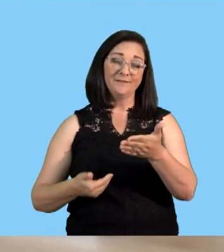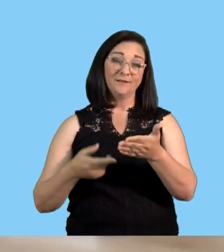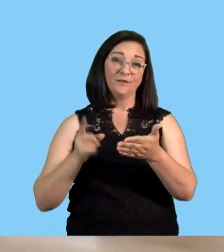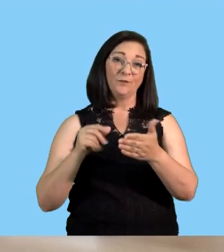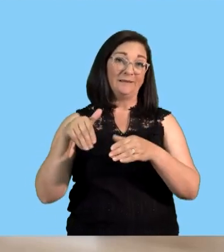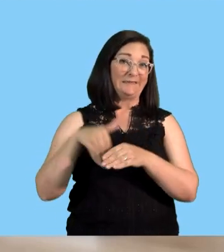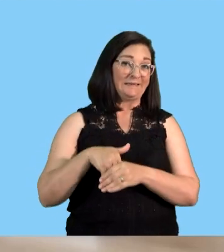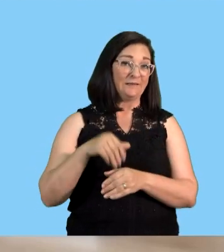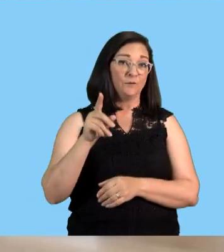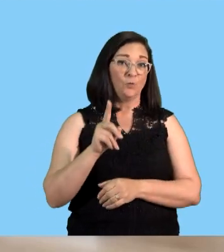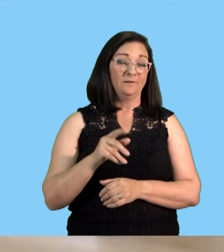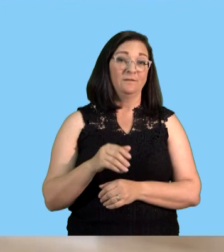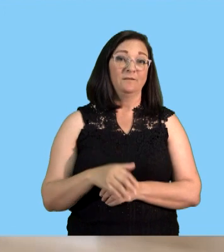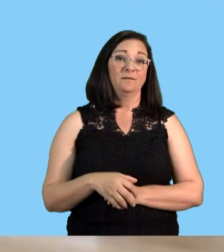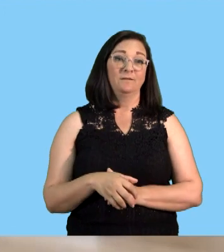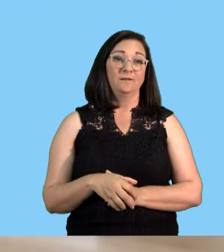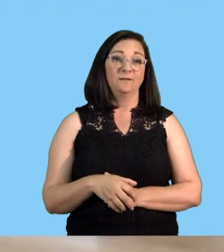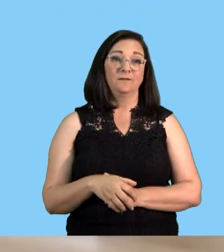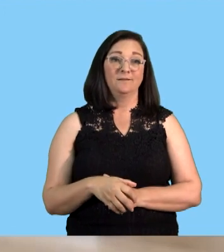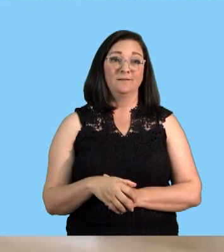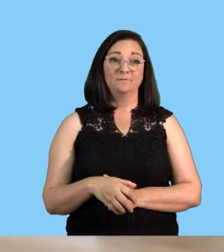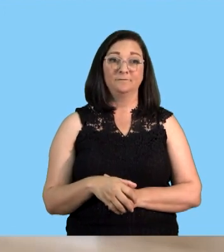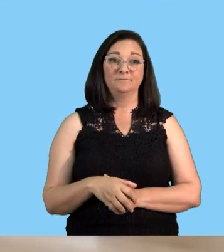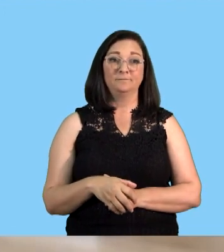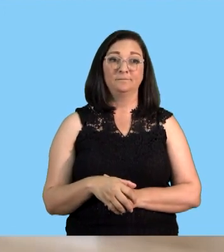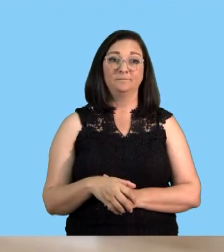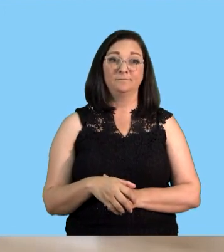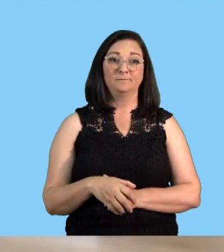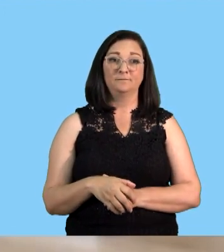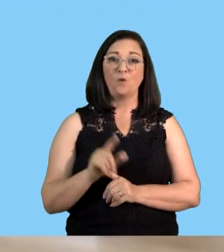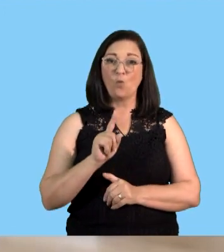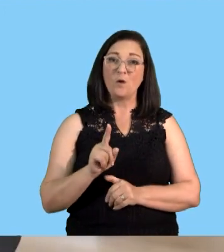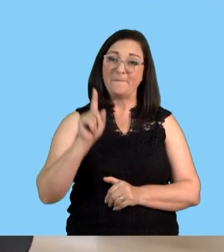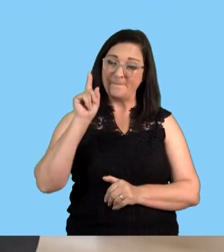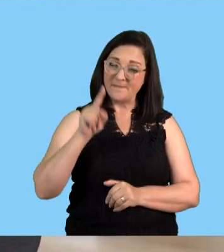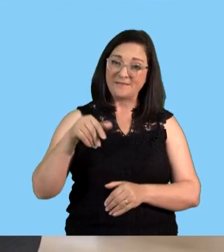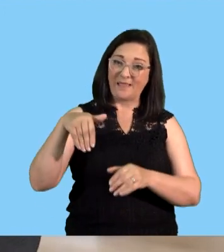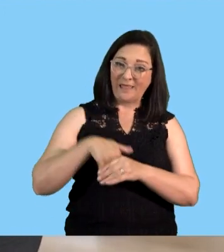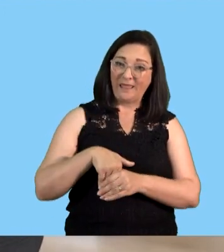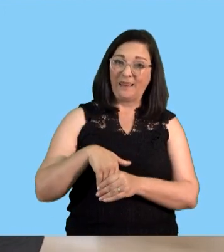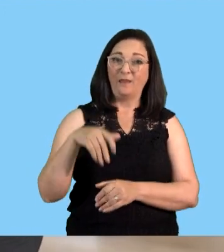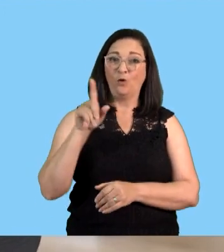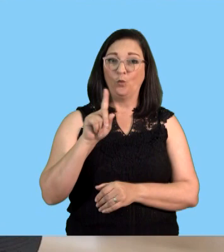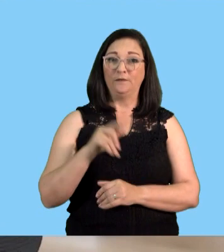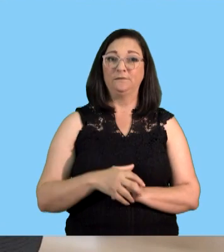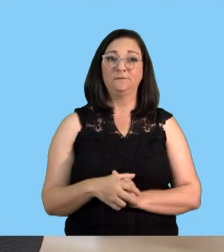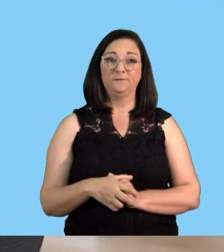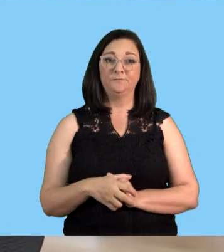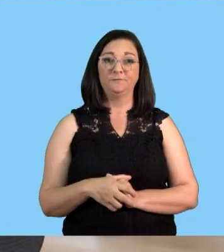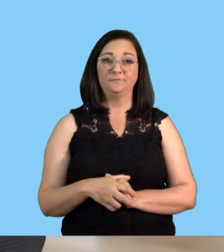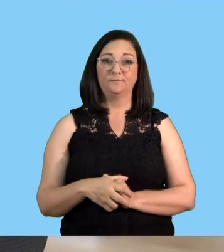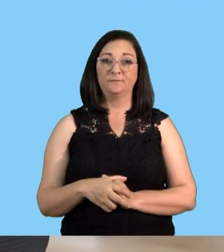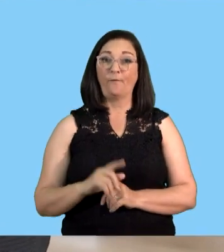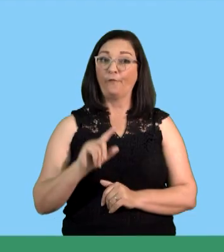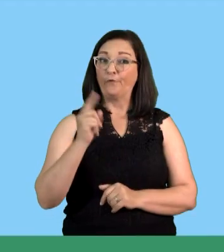got the aspects of an employment contract. What must be inside the employment contract? What must be written inside